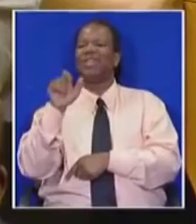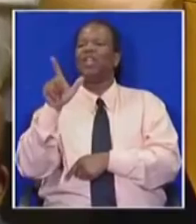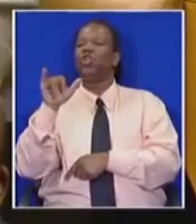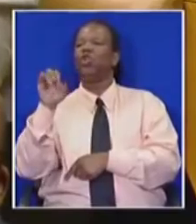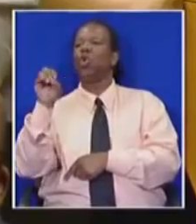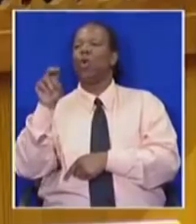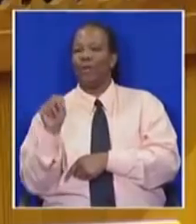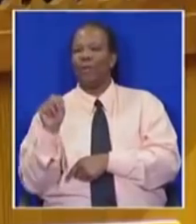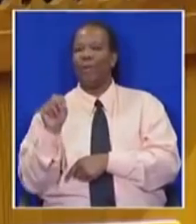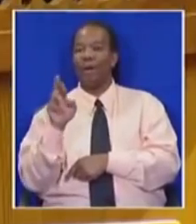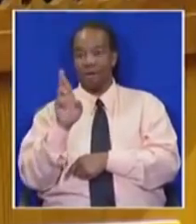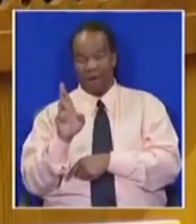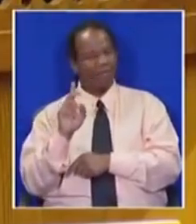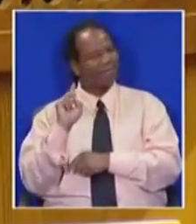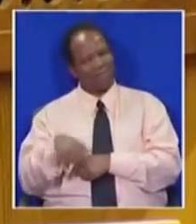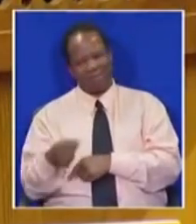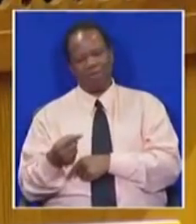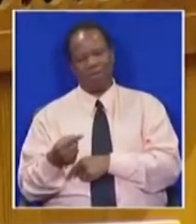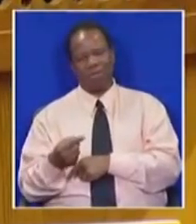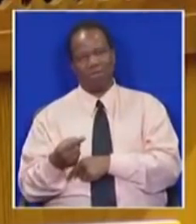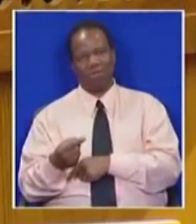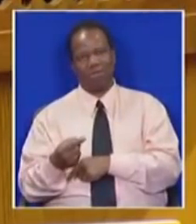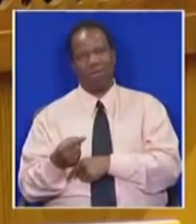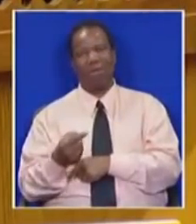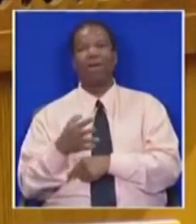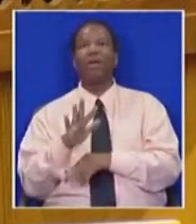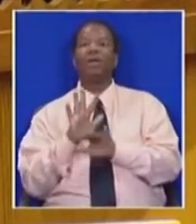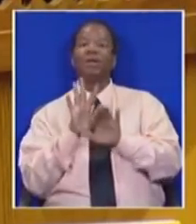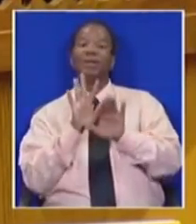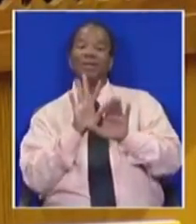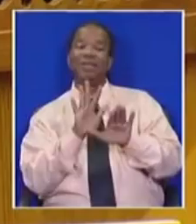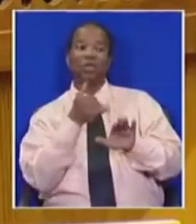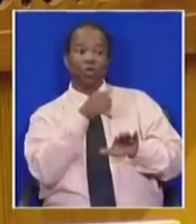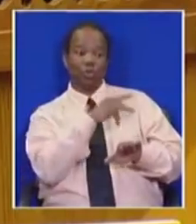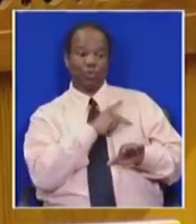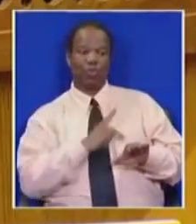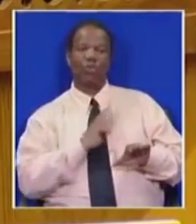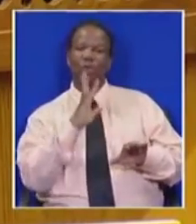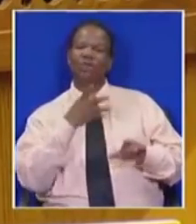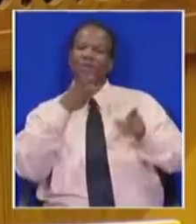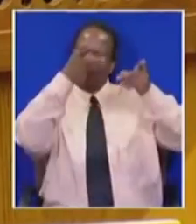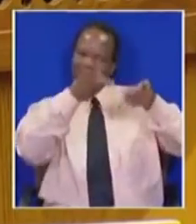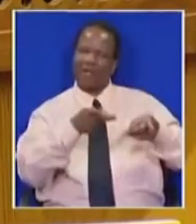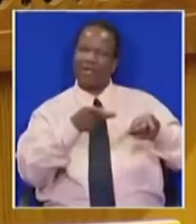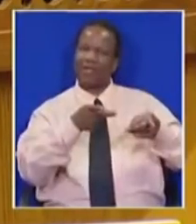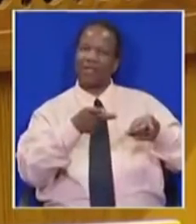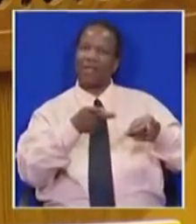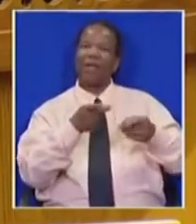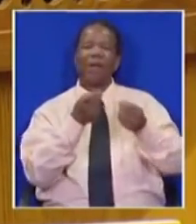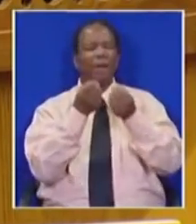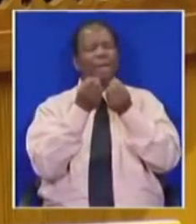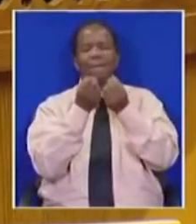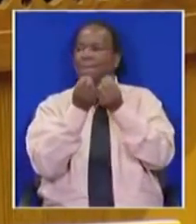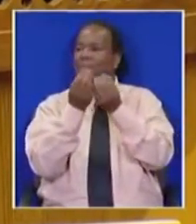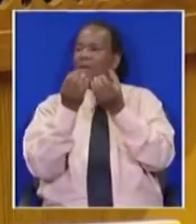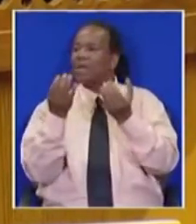in fact, it will seem very obvious, but it's another tough choice, Mr. President. Too many people have a vested interest